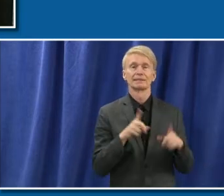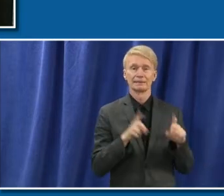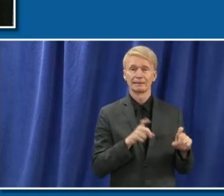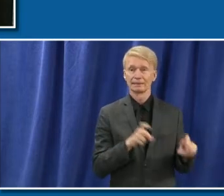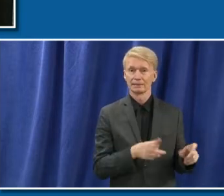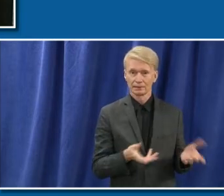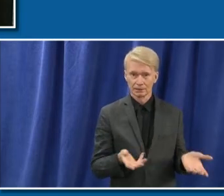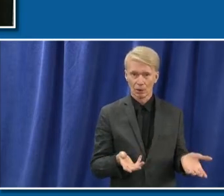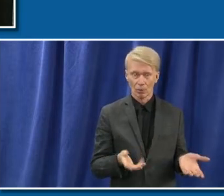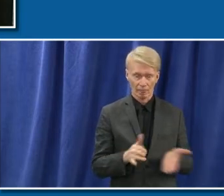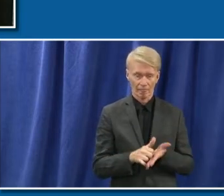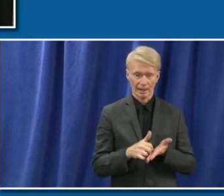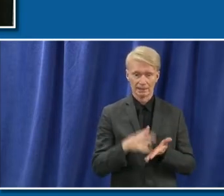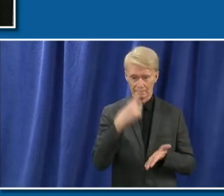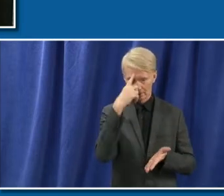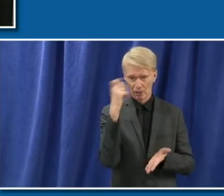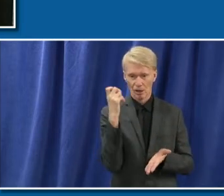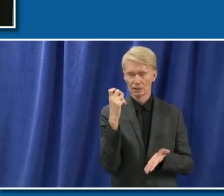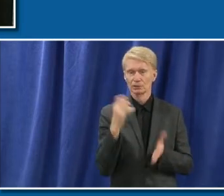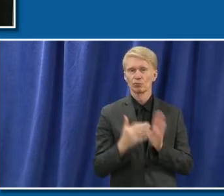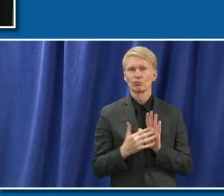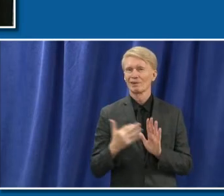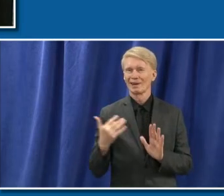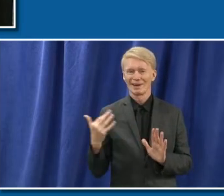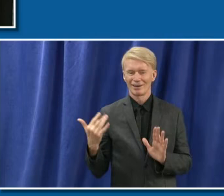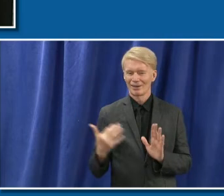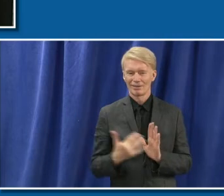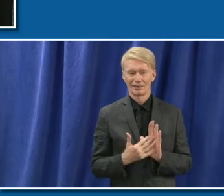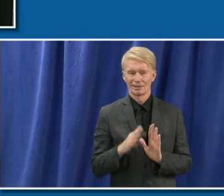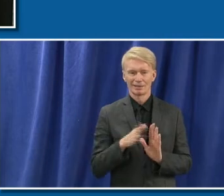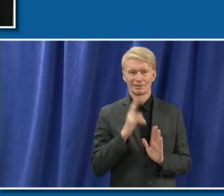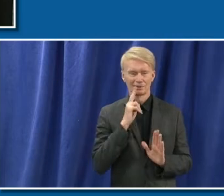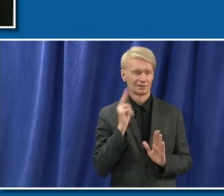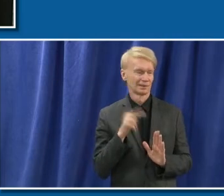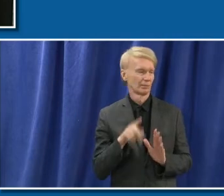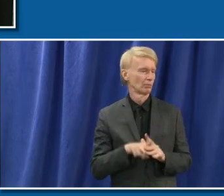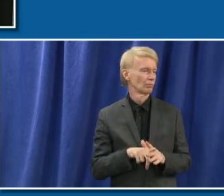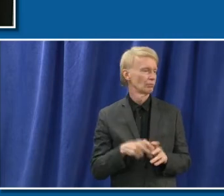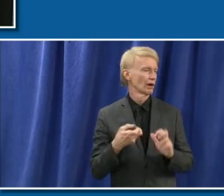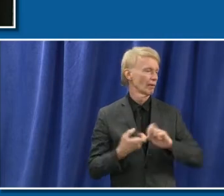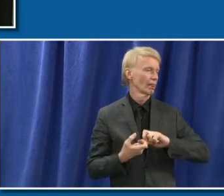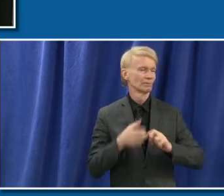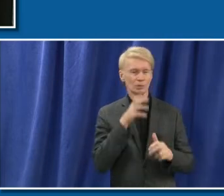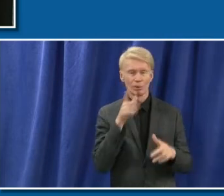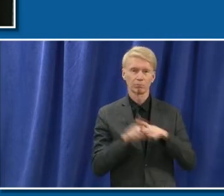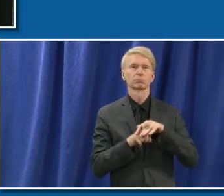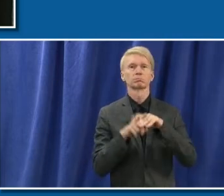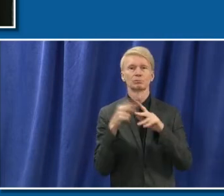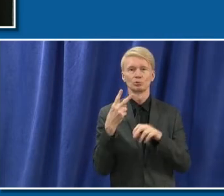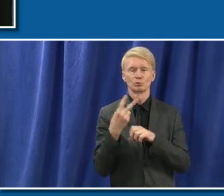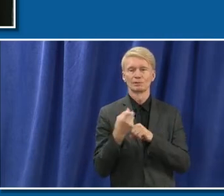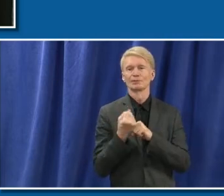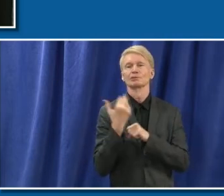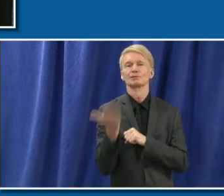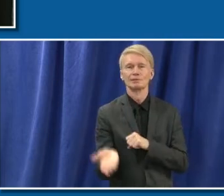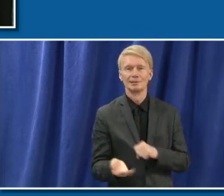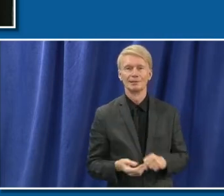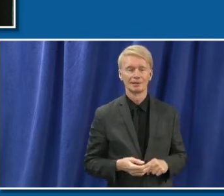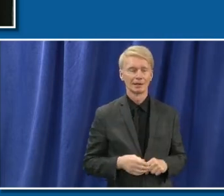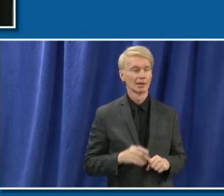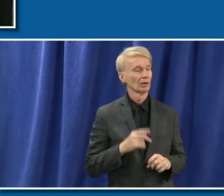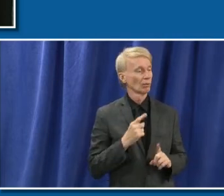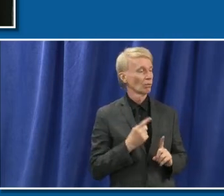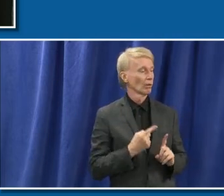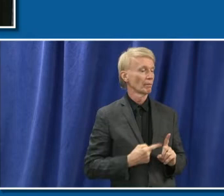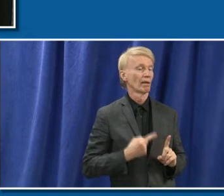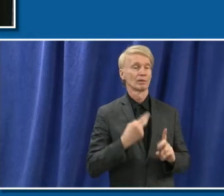that's because it's really very rare to see problems emerge, months and years later. 2 months of follow-up based on all the